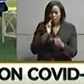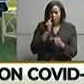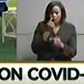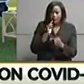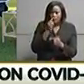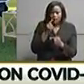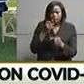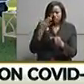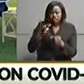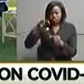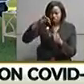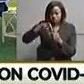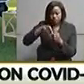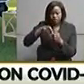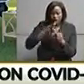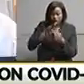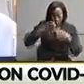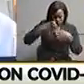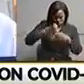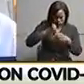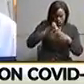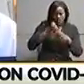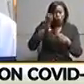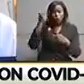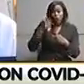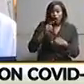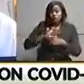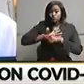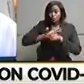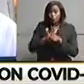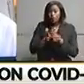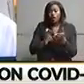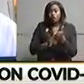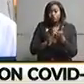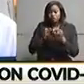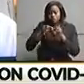for testing. He said in the Teso area there were at least 5.